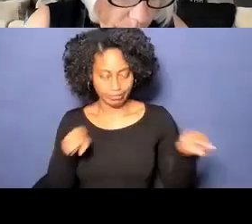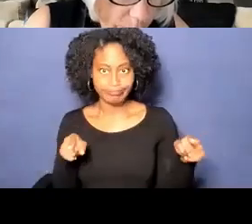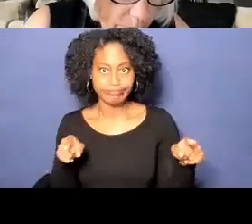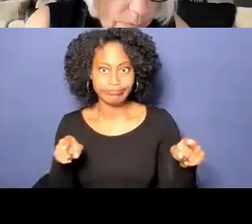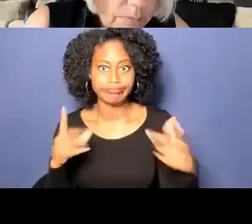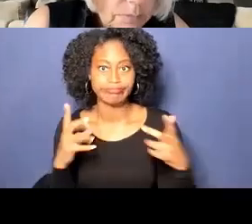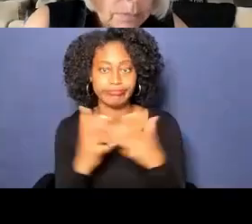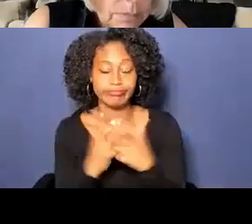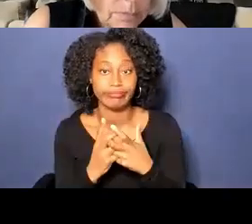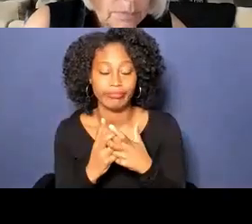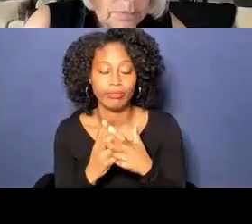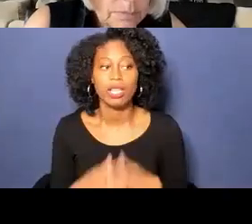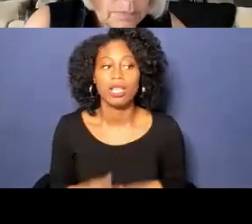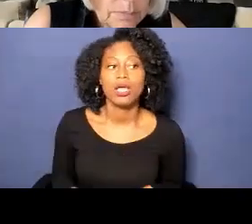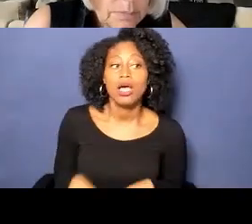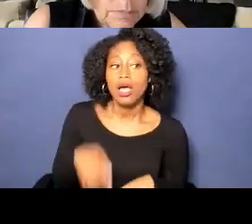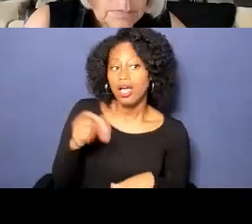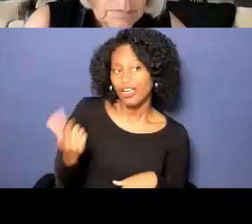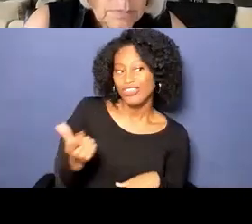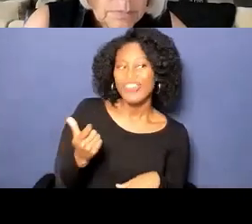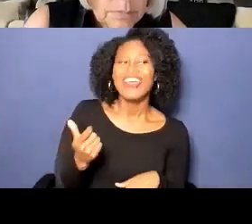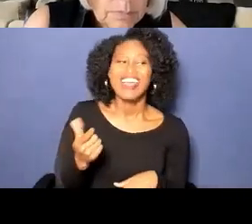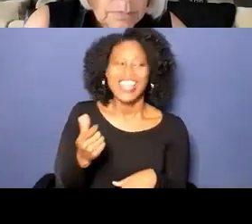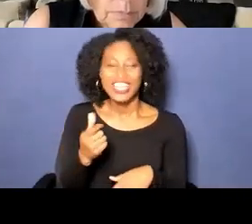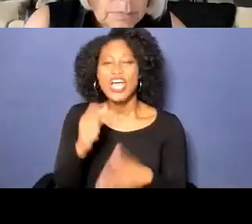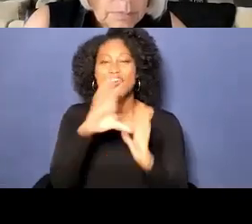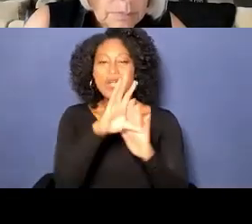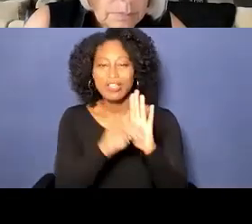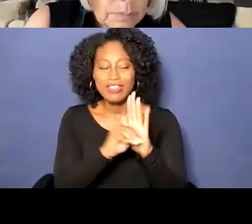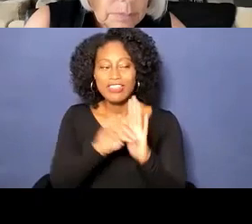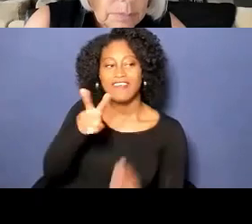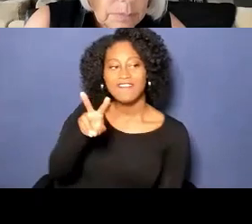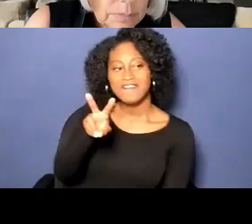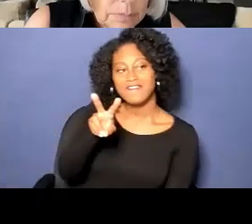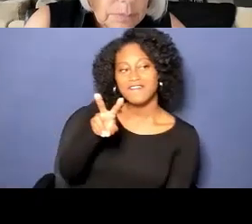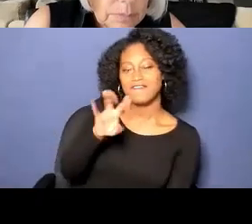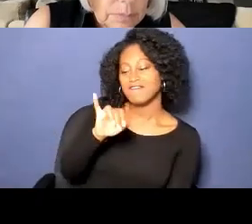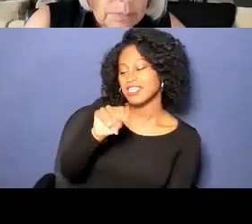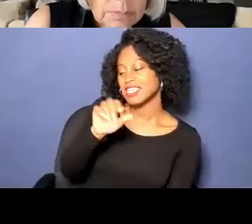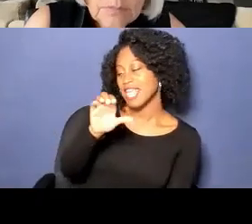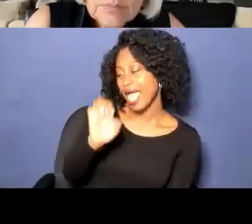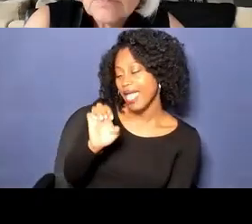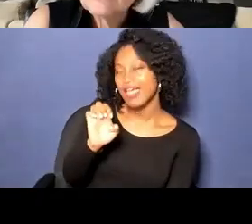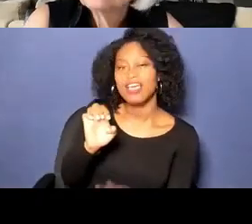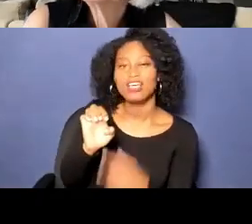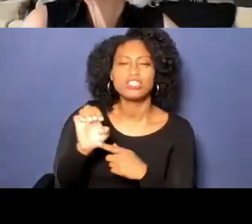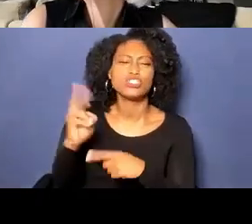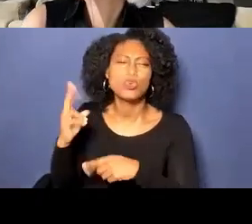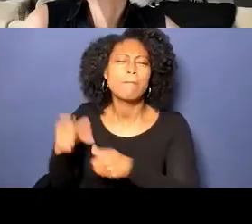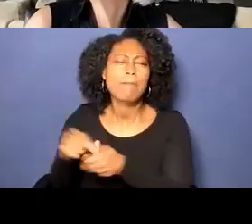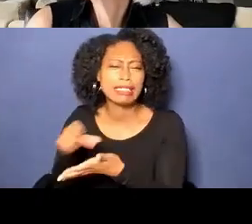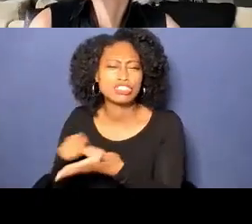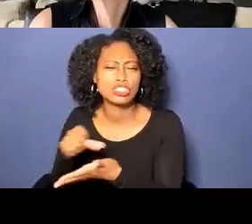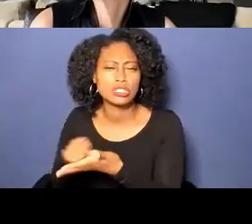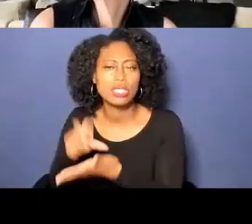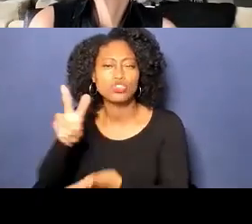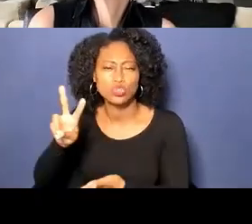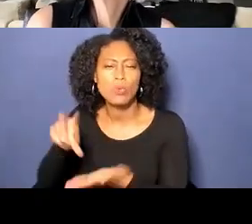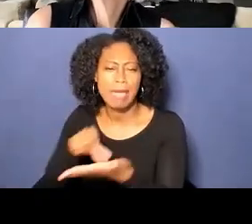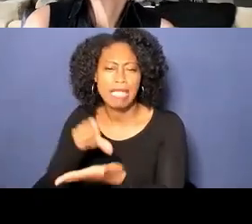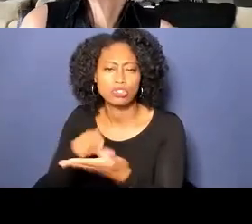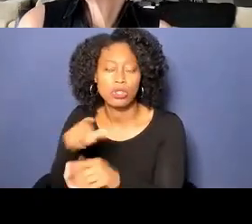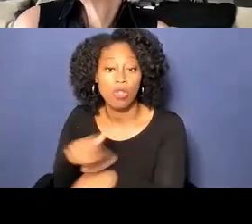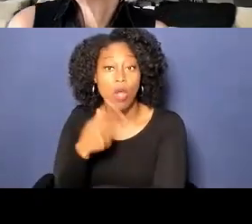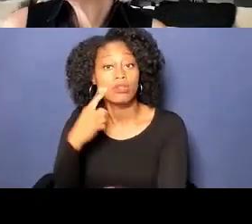unlimited curriculum vitae of 2 pages, and that's also laid out in the proposal guidelines that you'll see